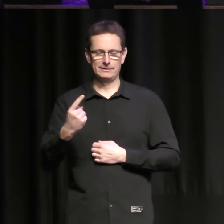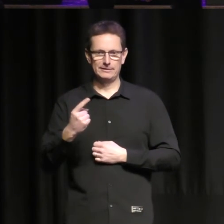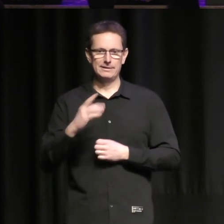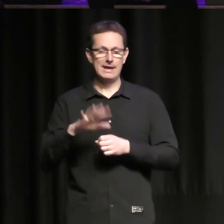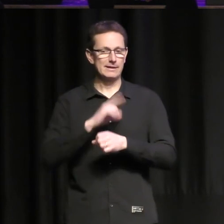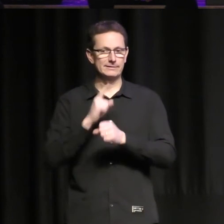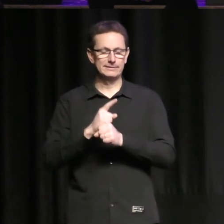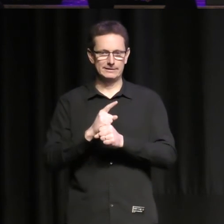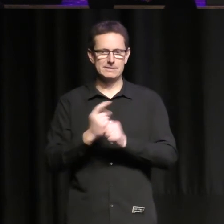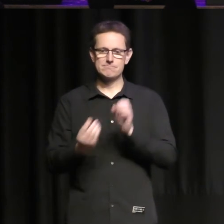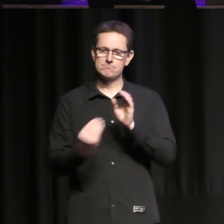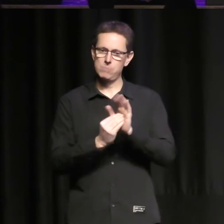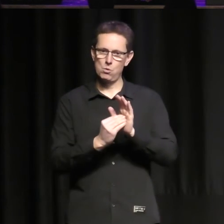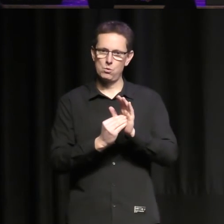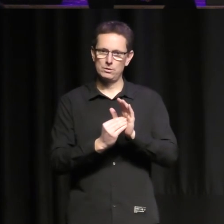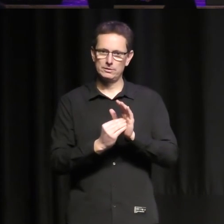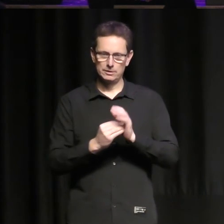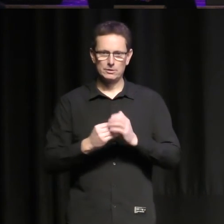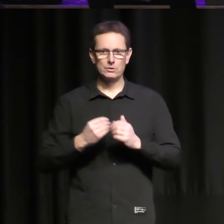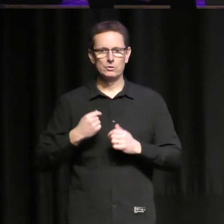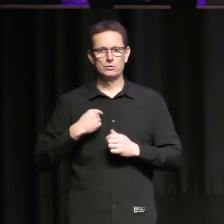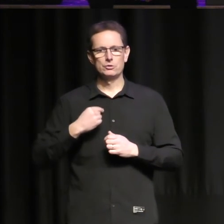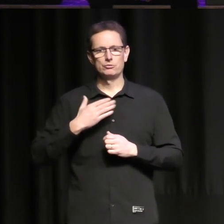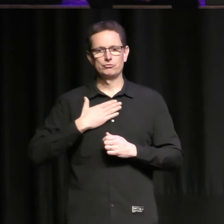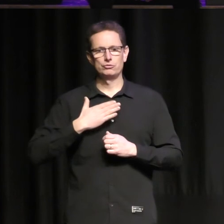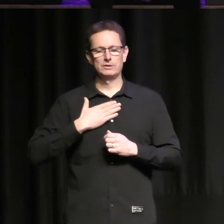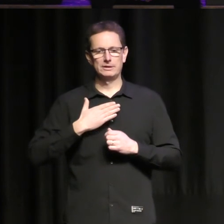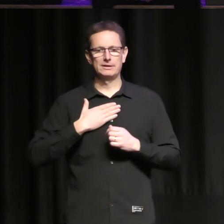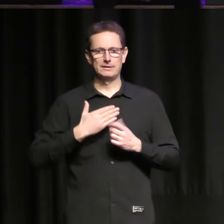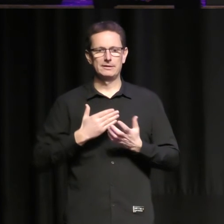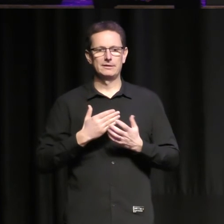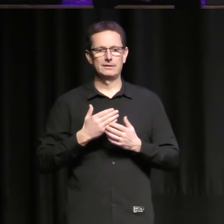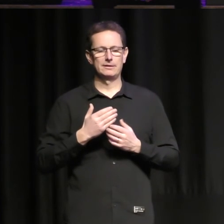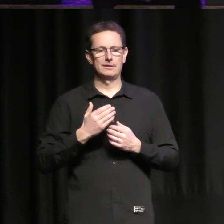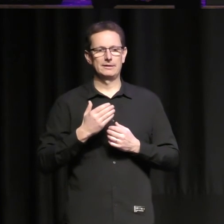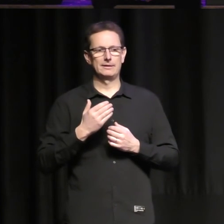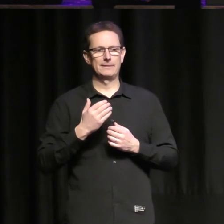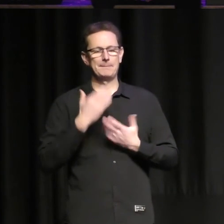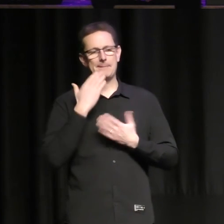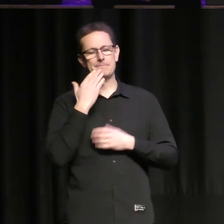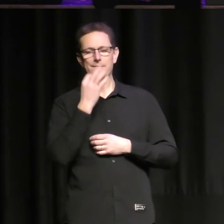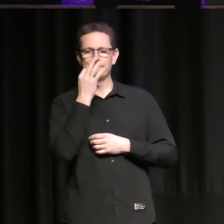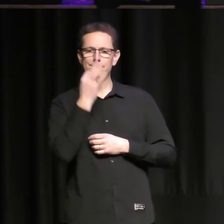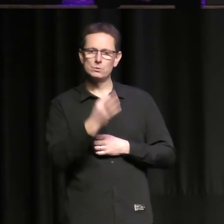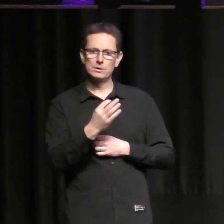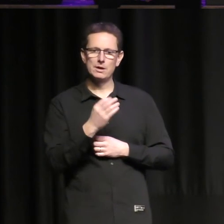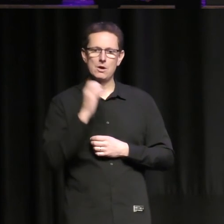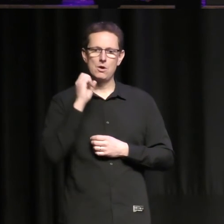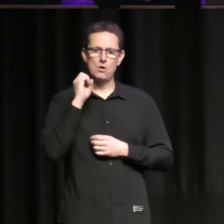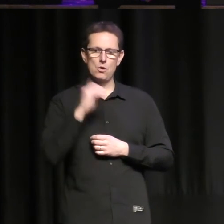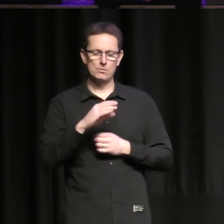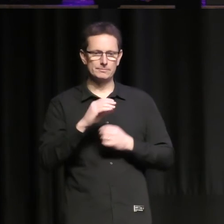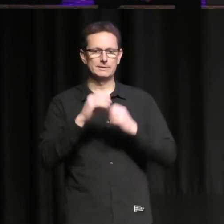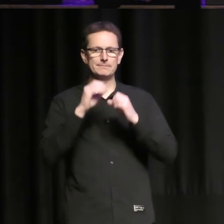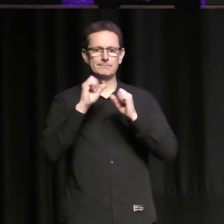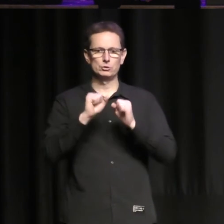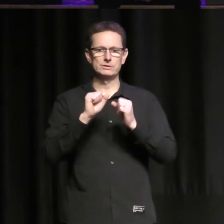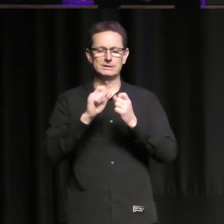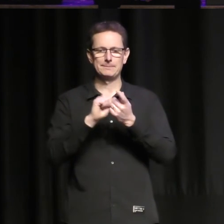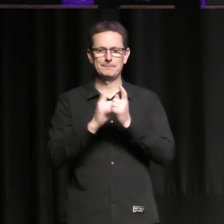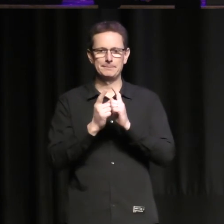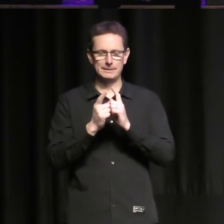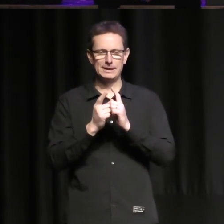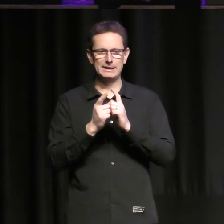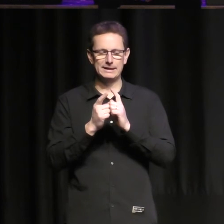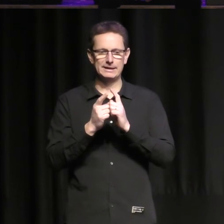consistently. And I think it's a very valid question if this has to be channeled through